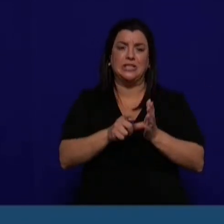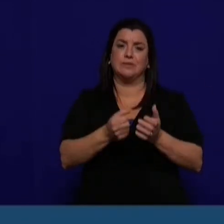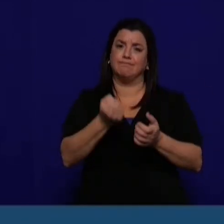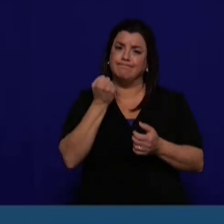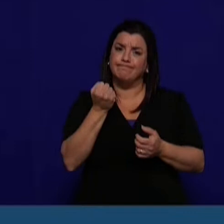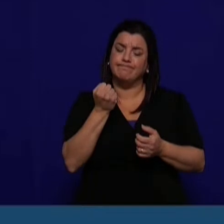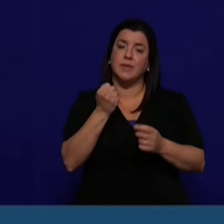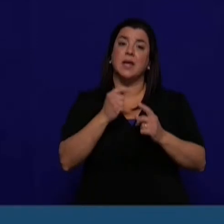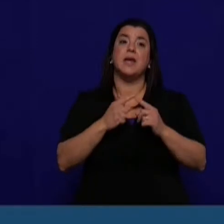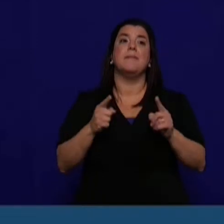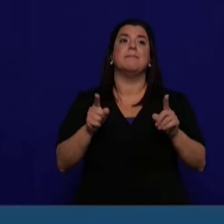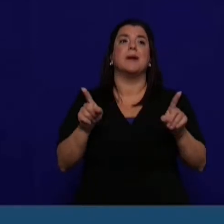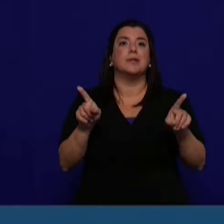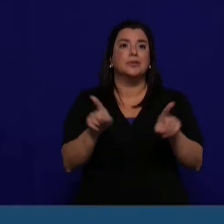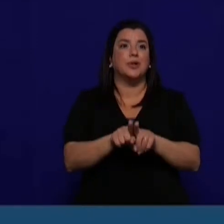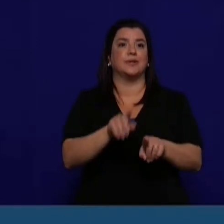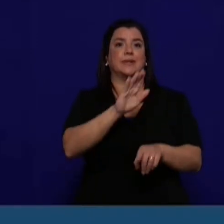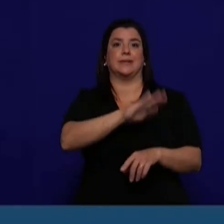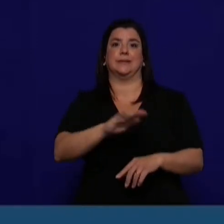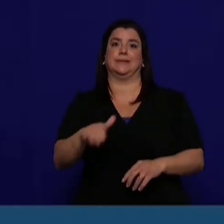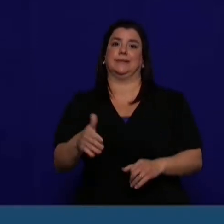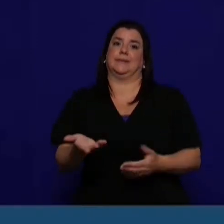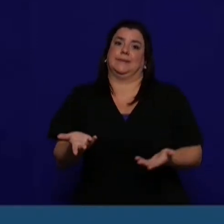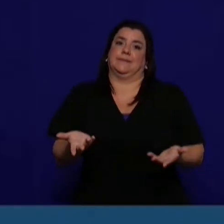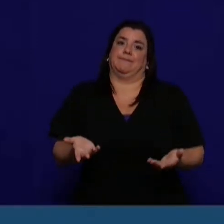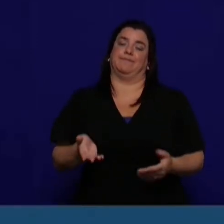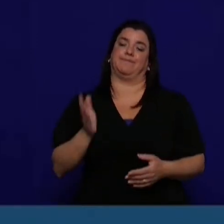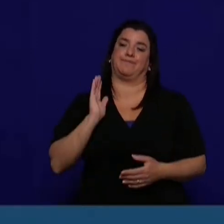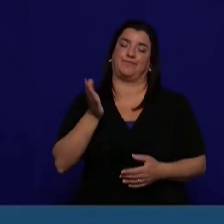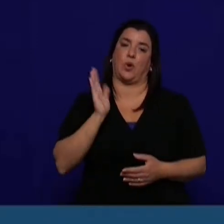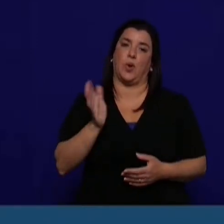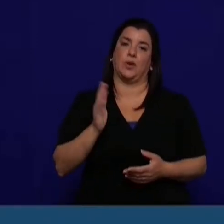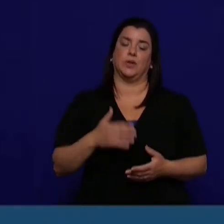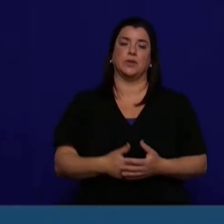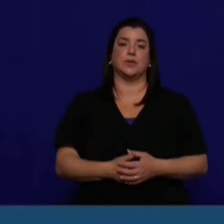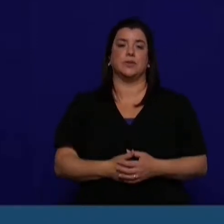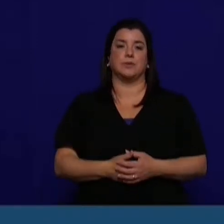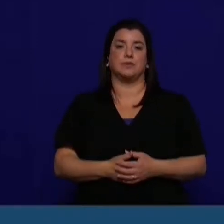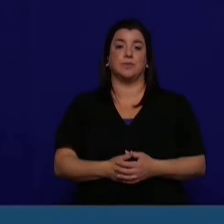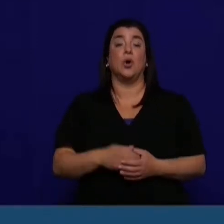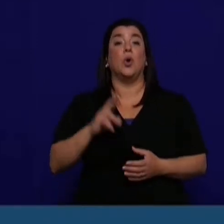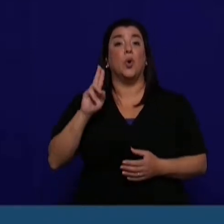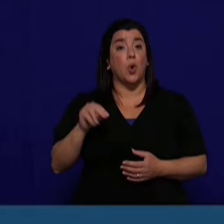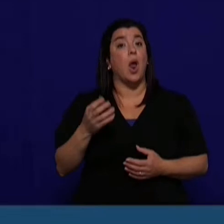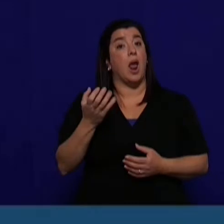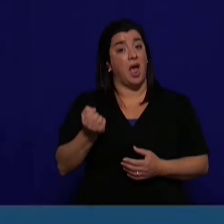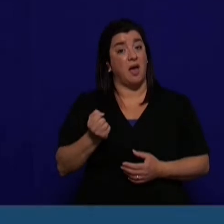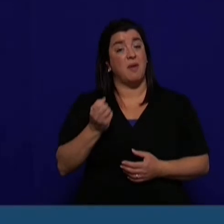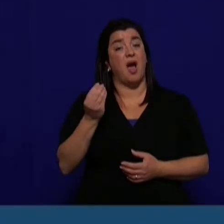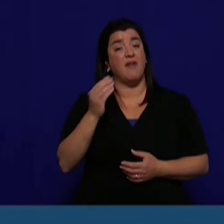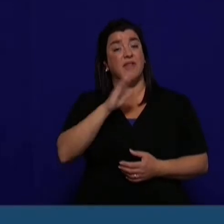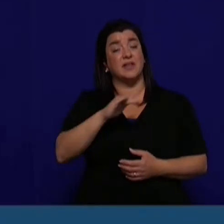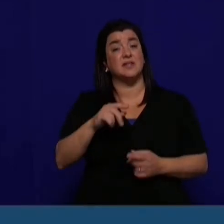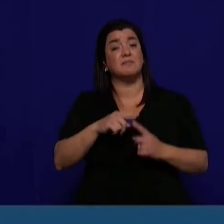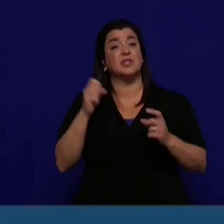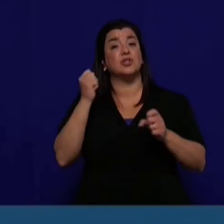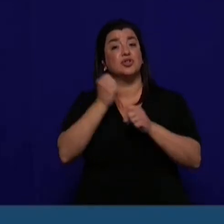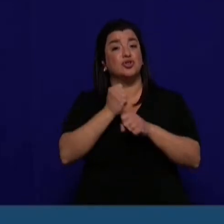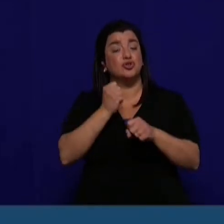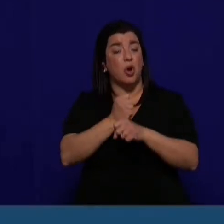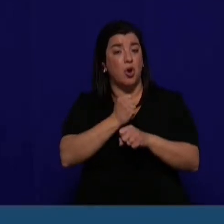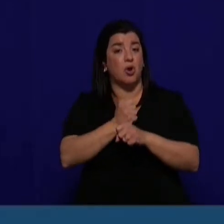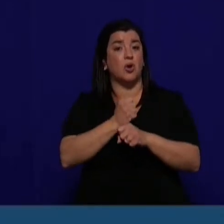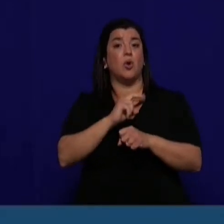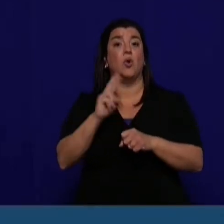mal social gatherings, workplaces, anka x'każijiet importati f'institutions u anka educational